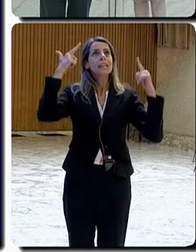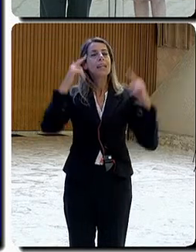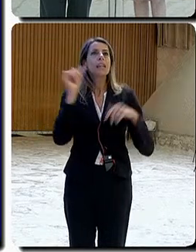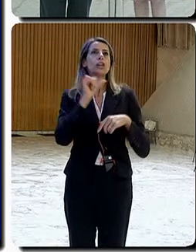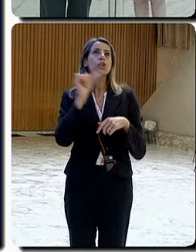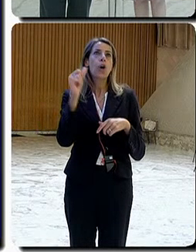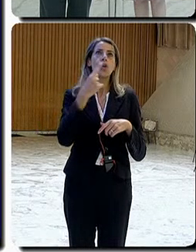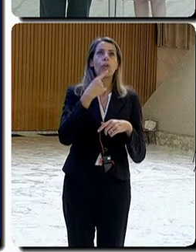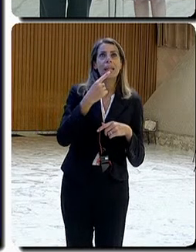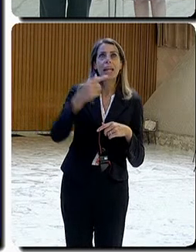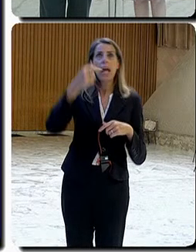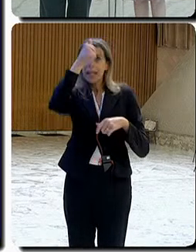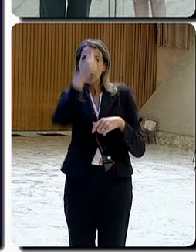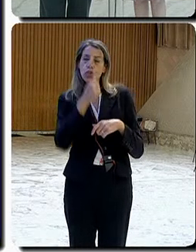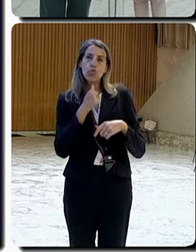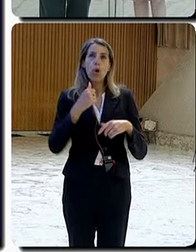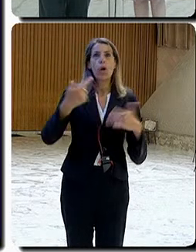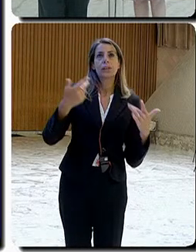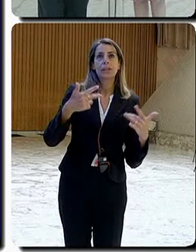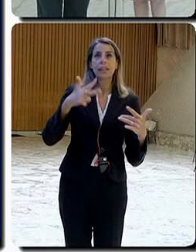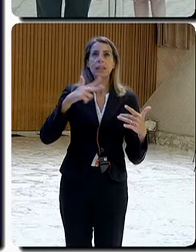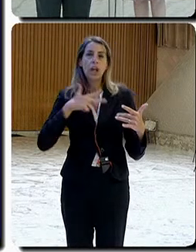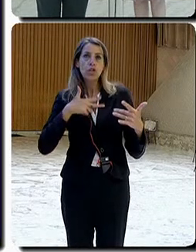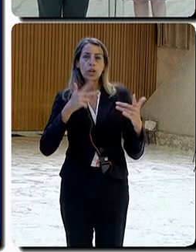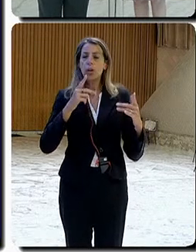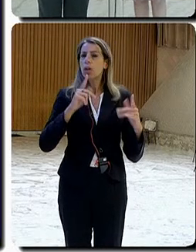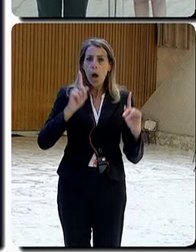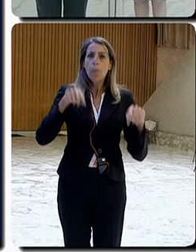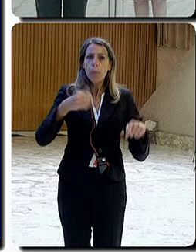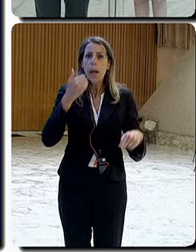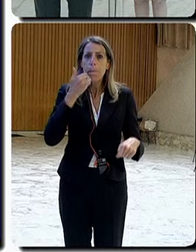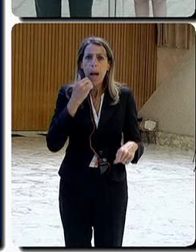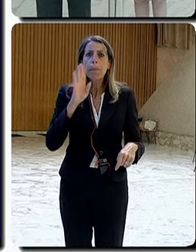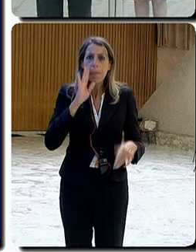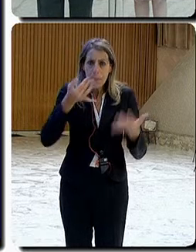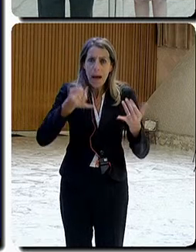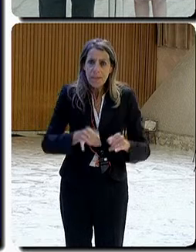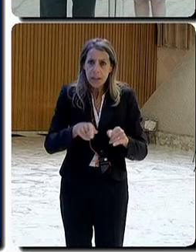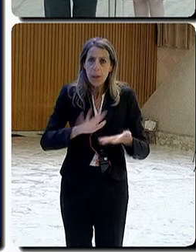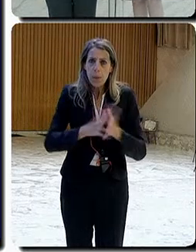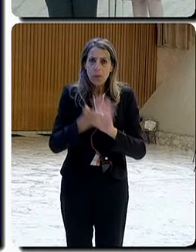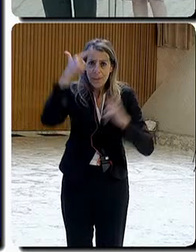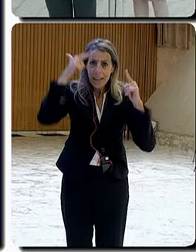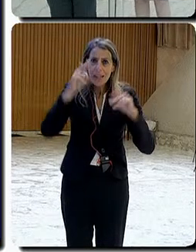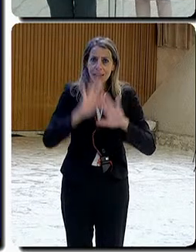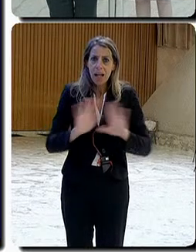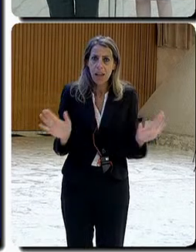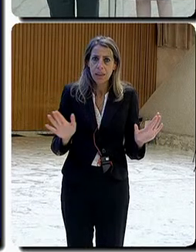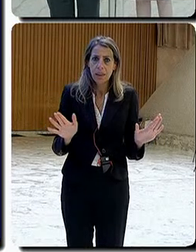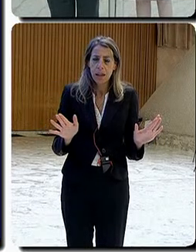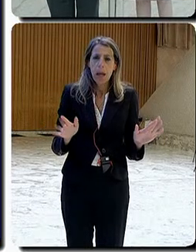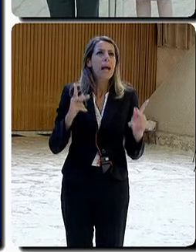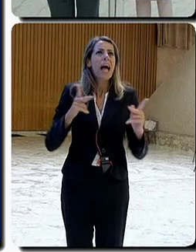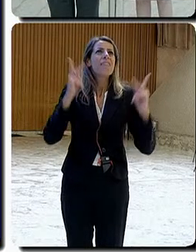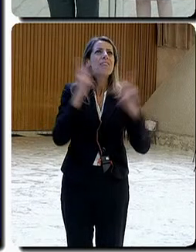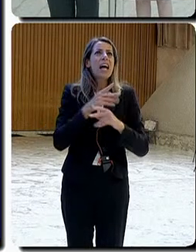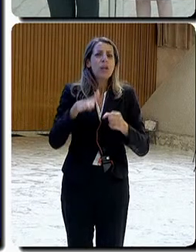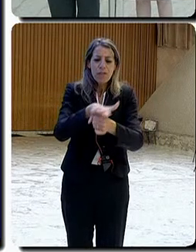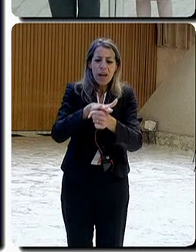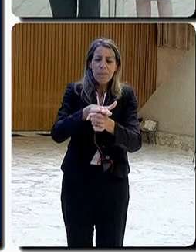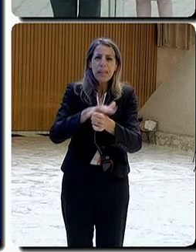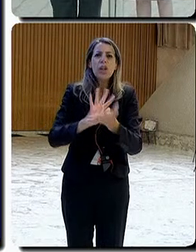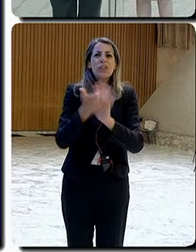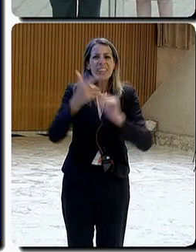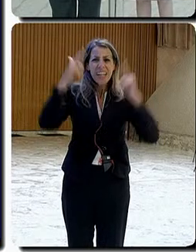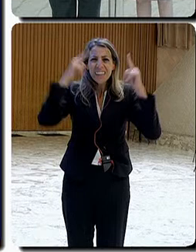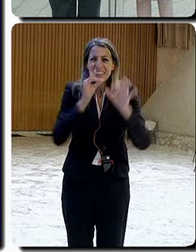or religious. It was for moms and dads and kids too. But what does it actually mean for families to be holy? Well, we've